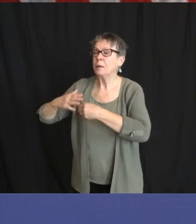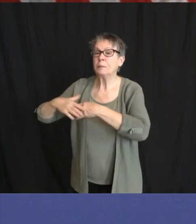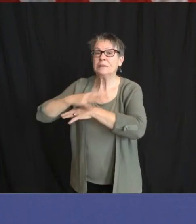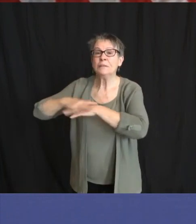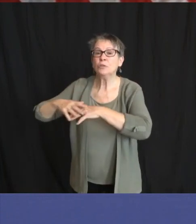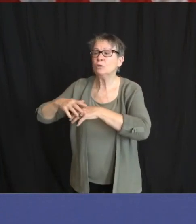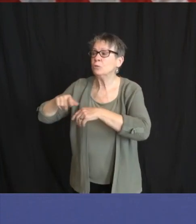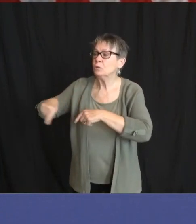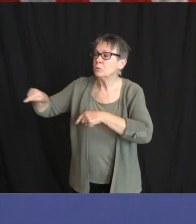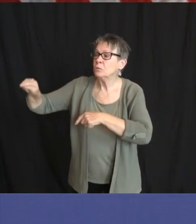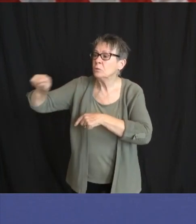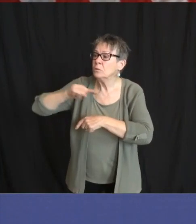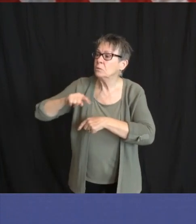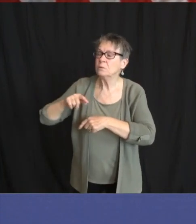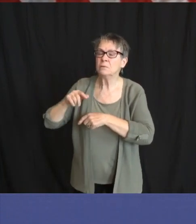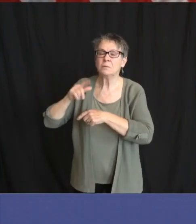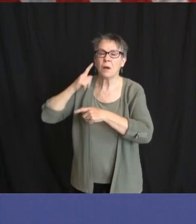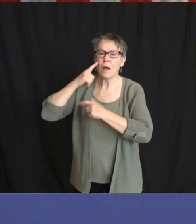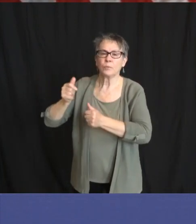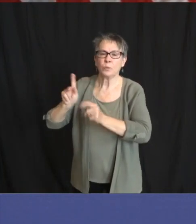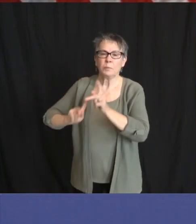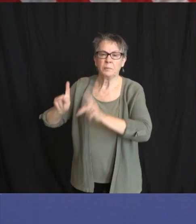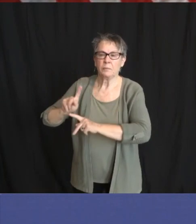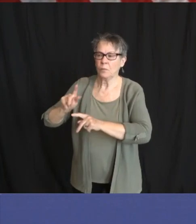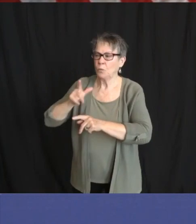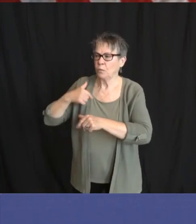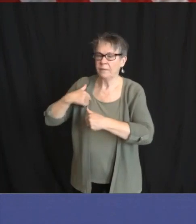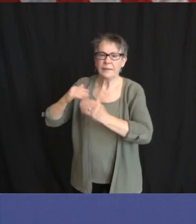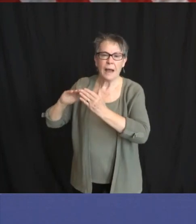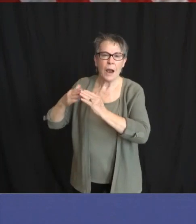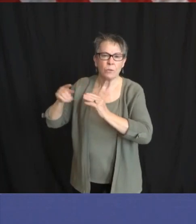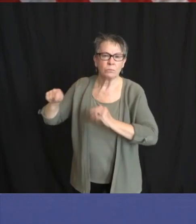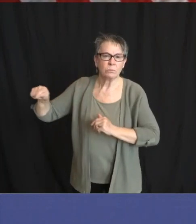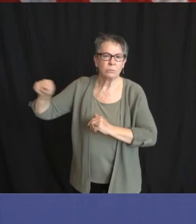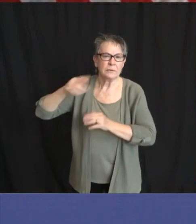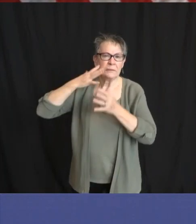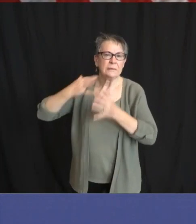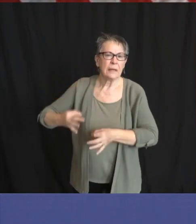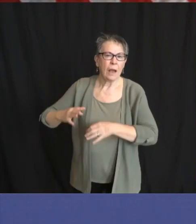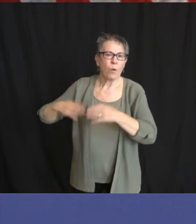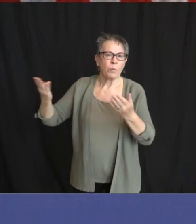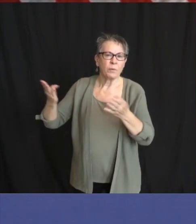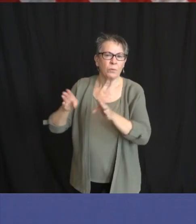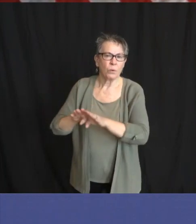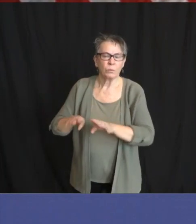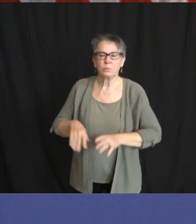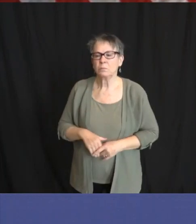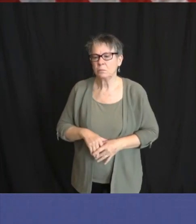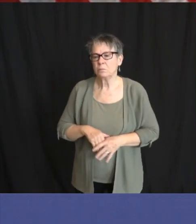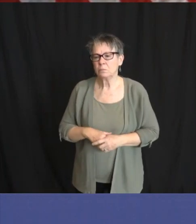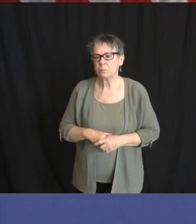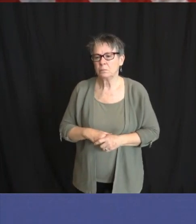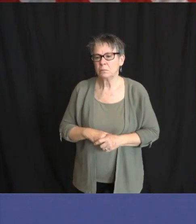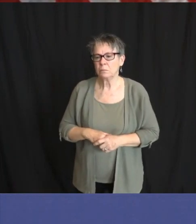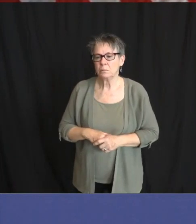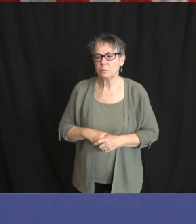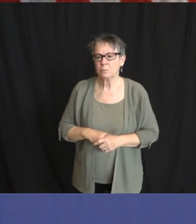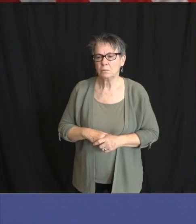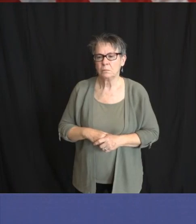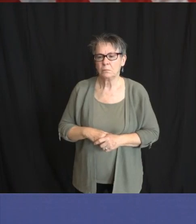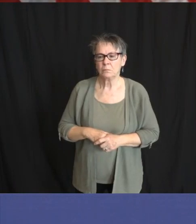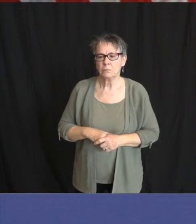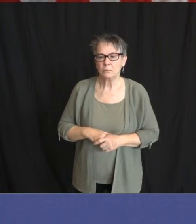gotten theirs, and they're frustrated and their accounts are dwindling. I think what I'm going to suggest is, Dan, to ask you to get